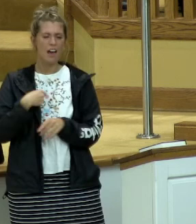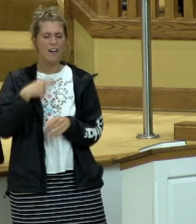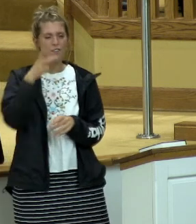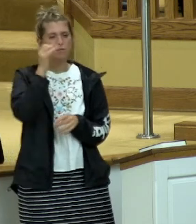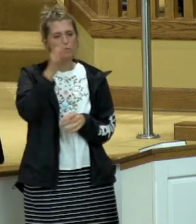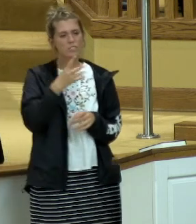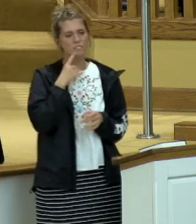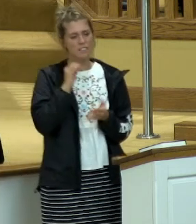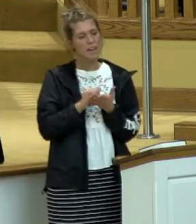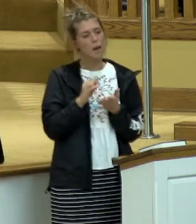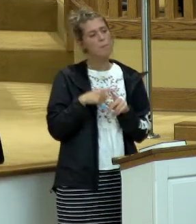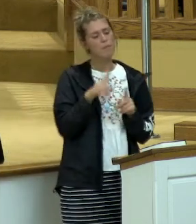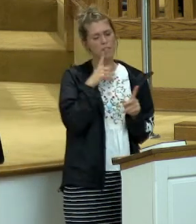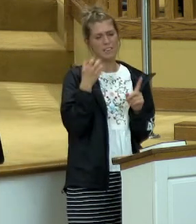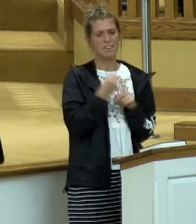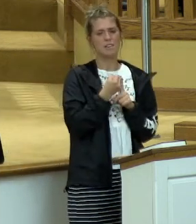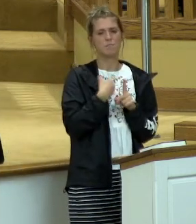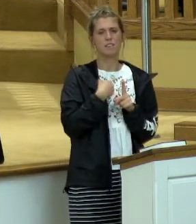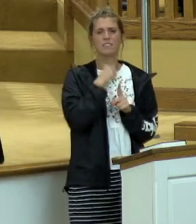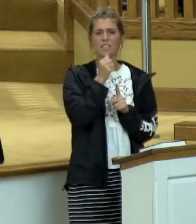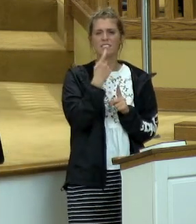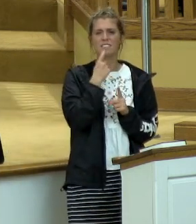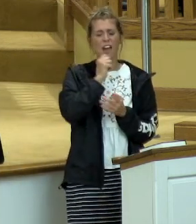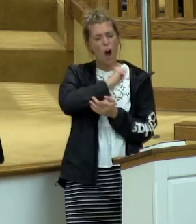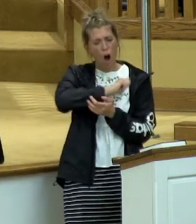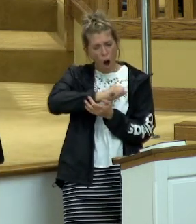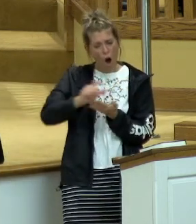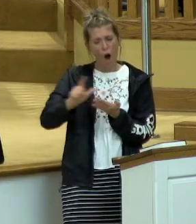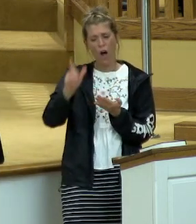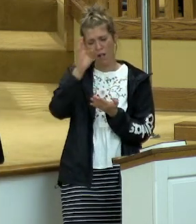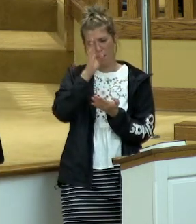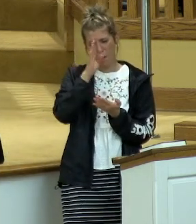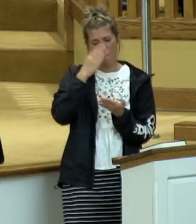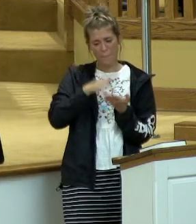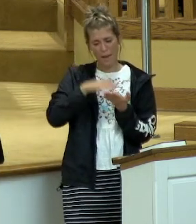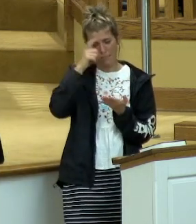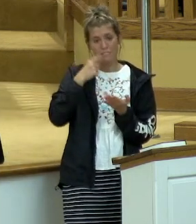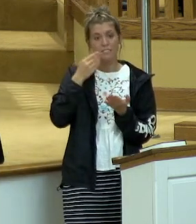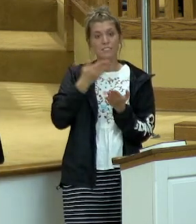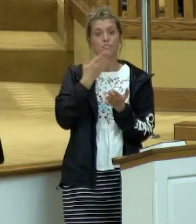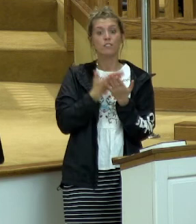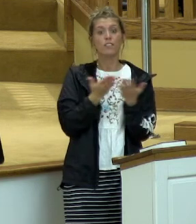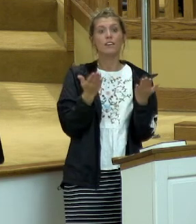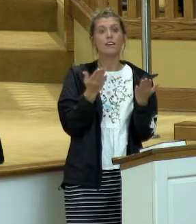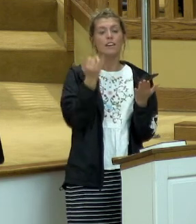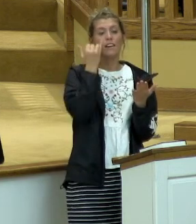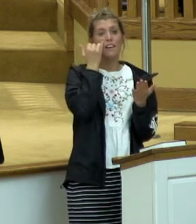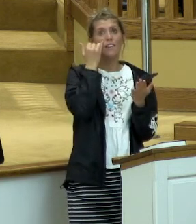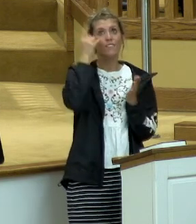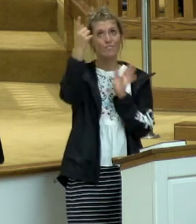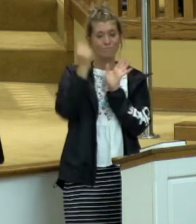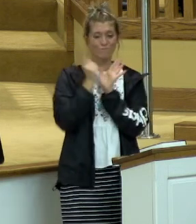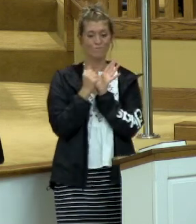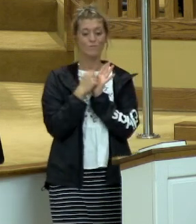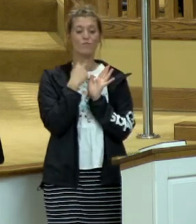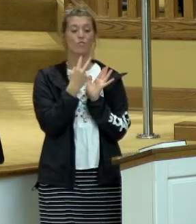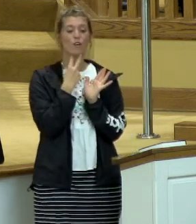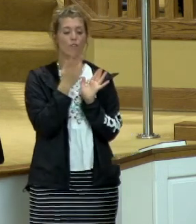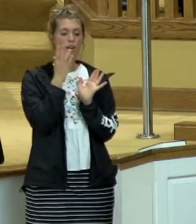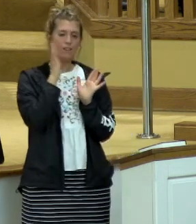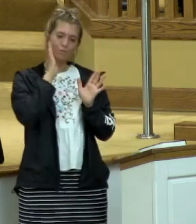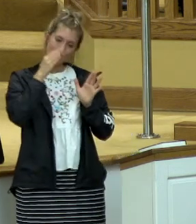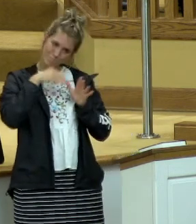And I've heard preachers say that, but it hit me one time. It actually doesn't say all bad, because he does say, here's a good thing. If I knock and hear my voice, I'll come